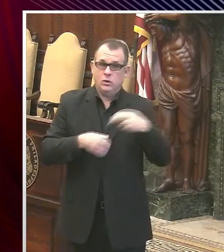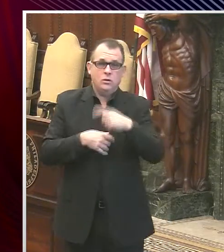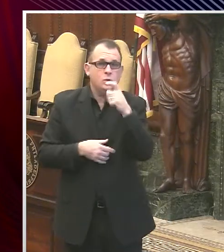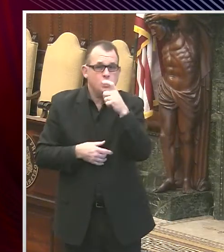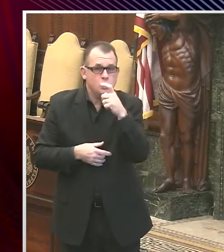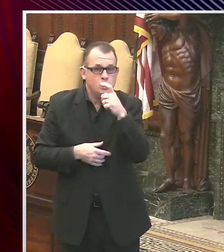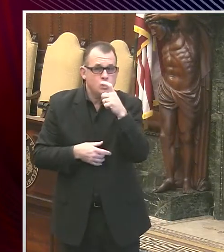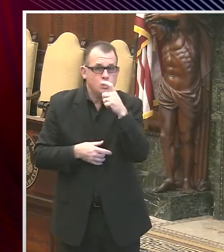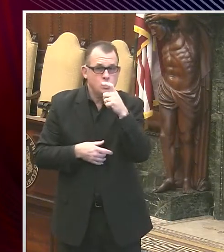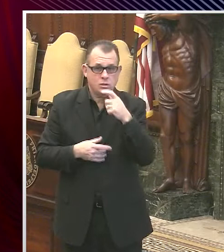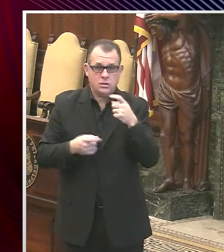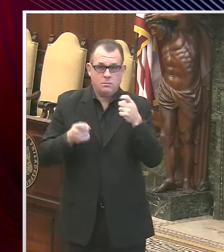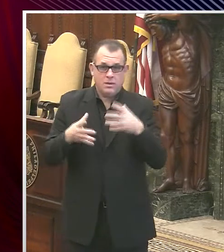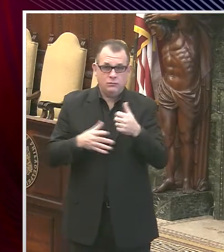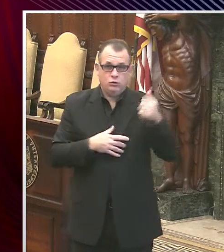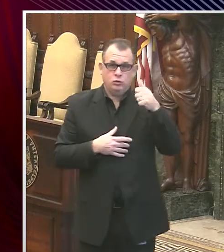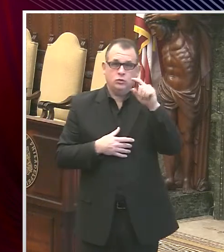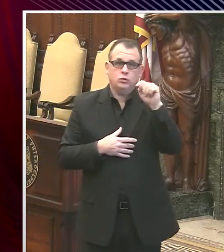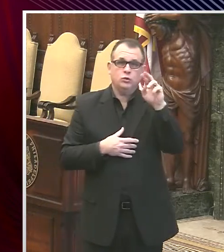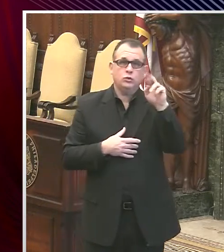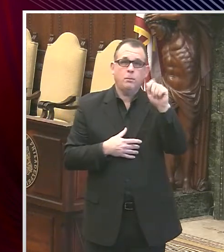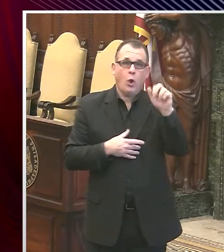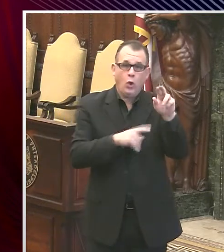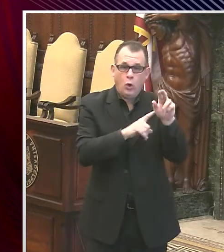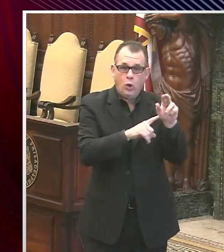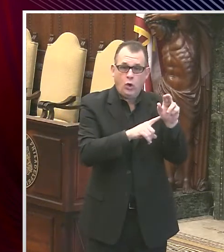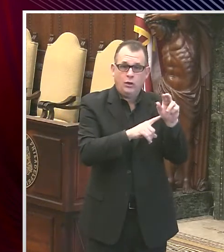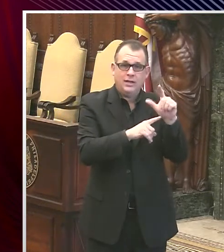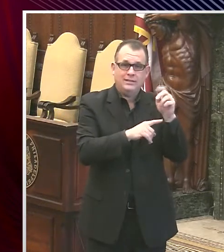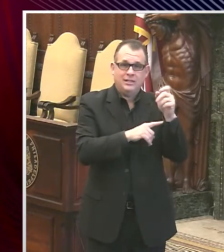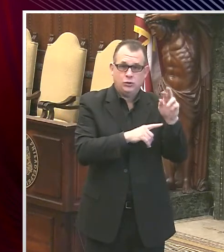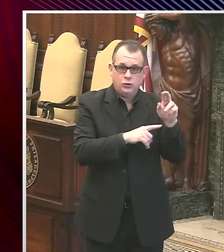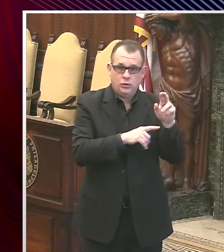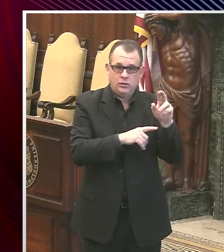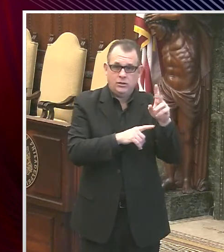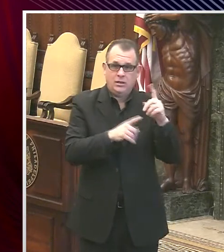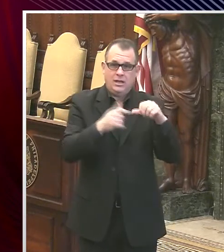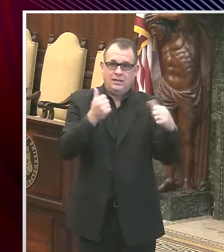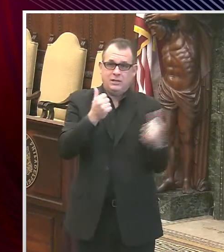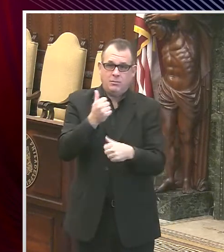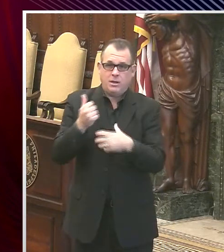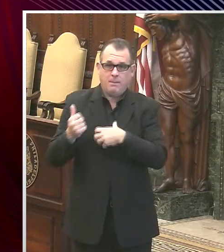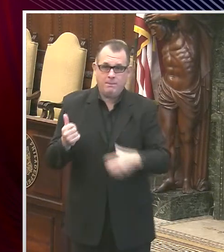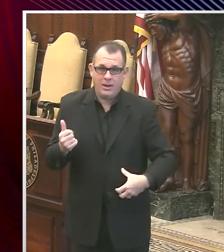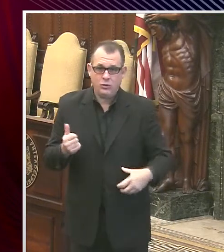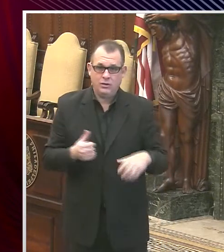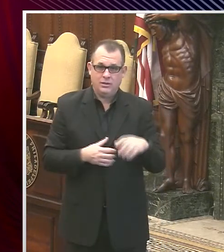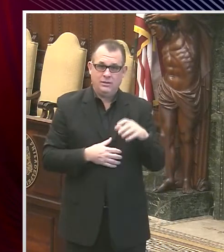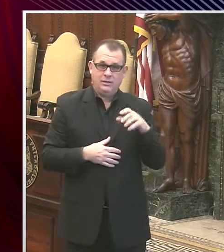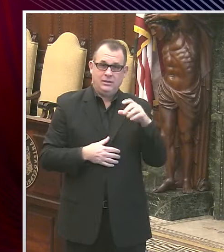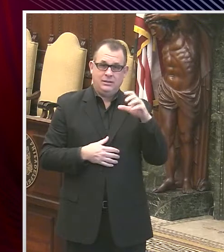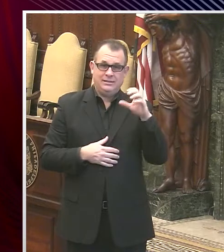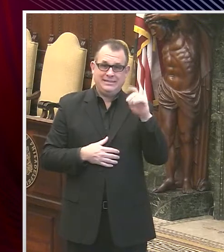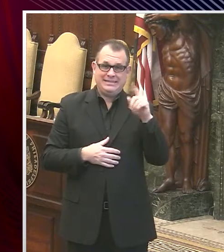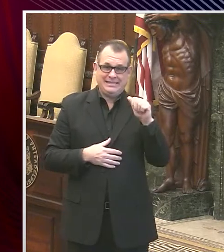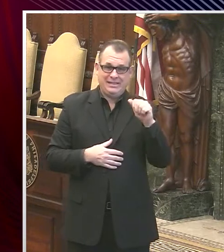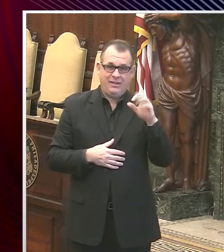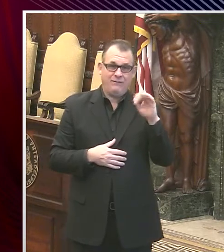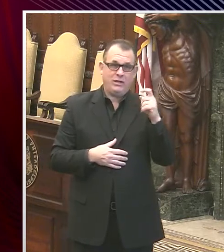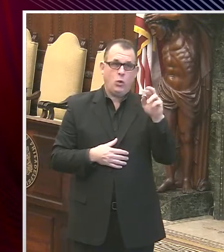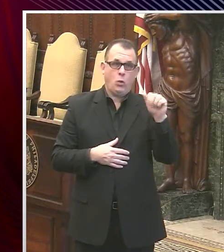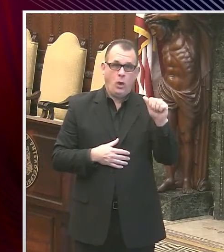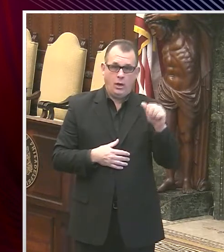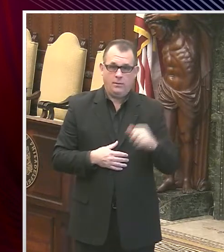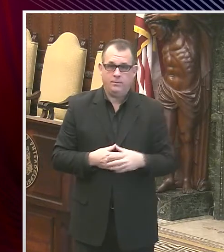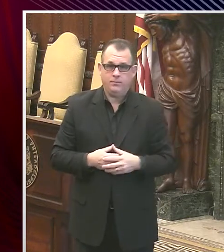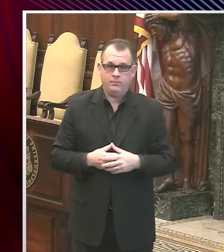again joined by Managing Director Tumar Alexander, and also with us today is Deputy Mayor Cynthia Figueroa for questions on the